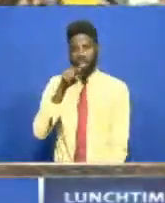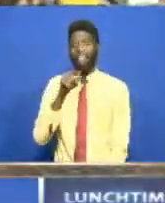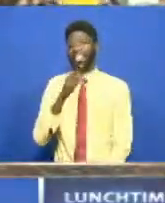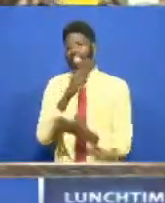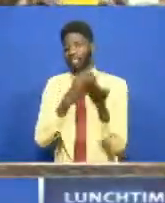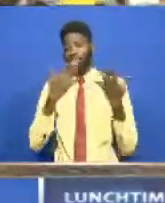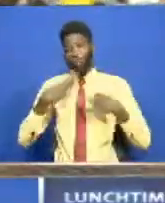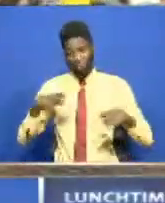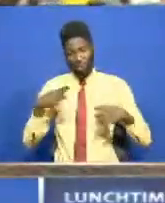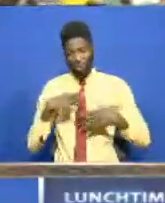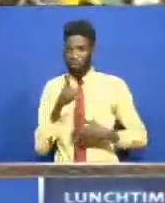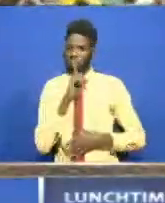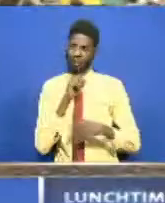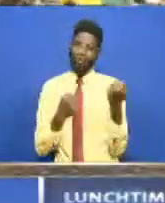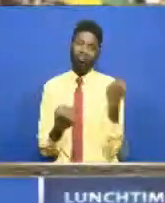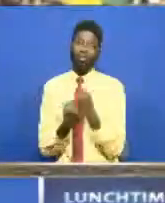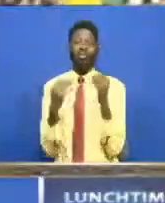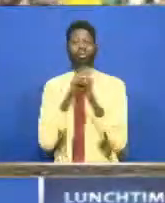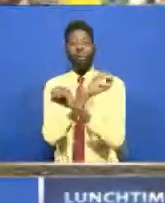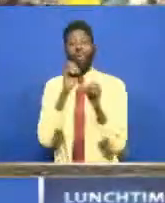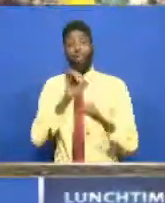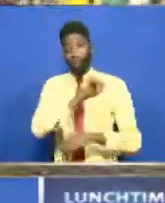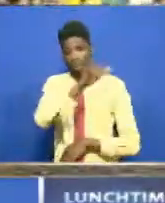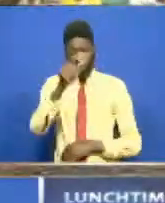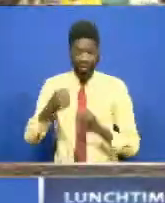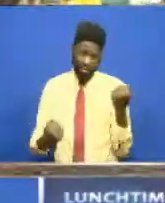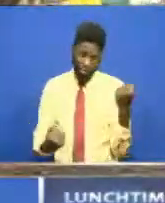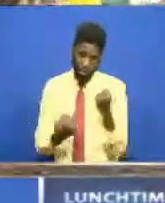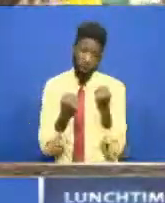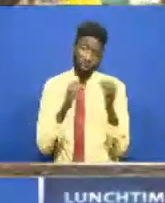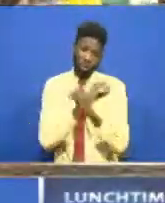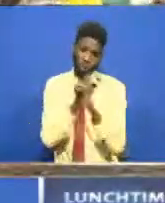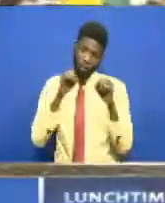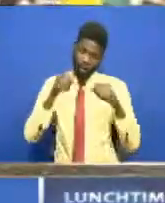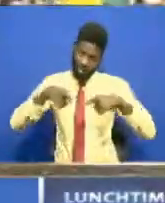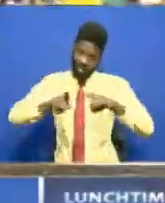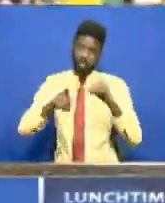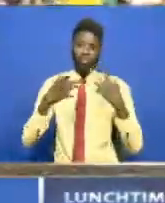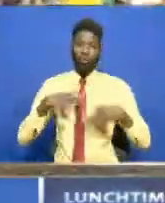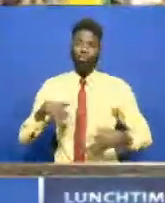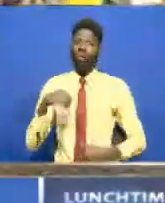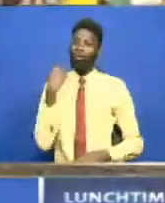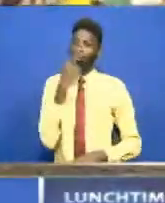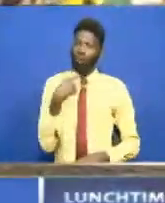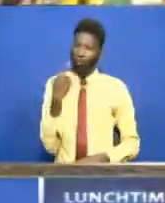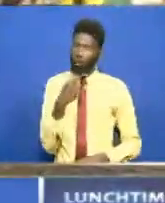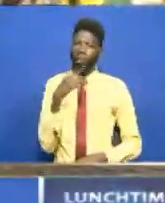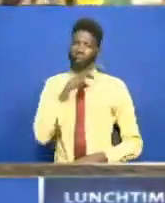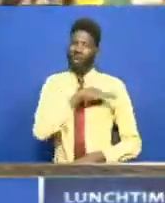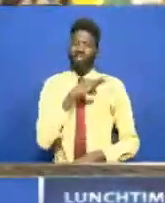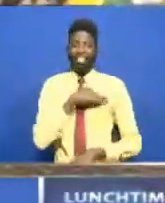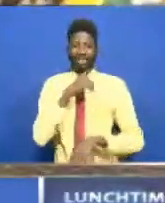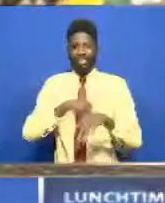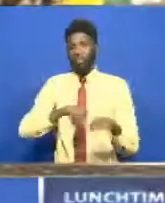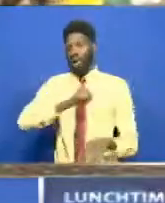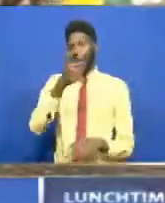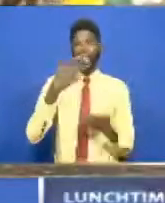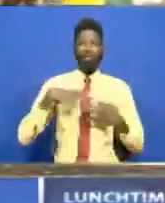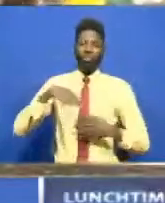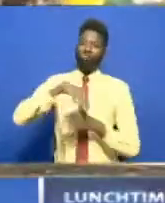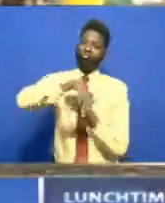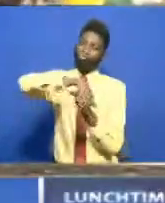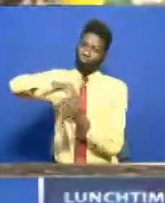it, those who are opposing it are beneficiaries of exclusion. So they will